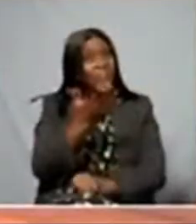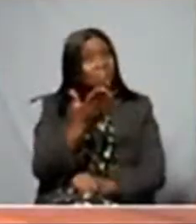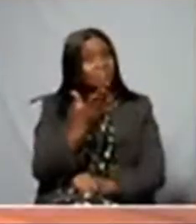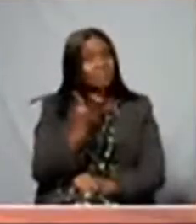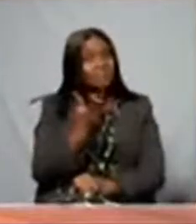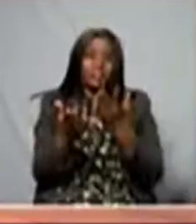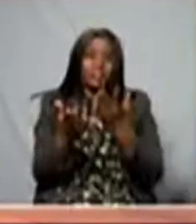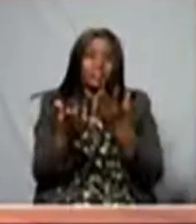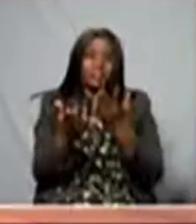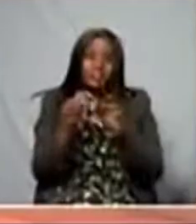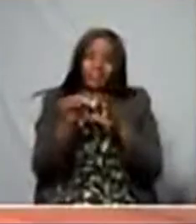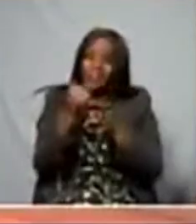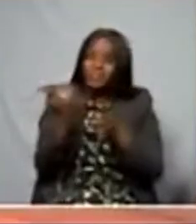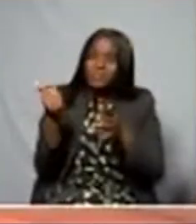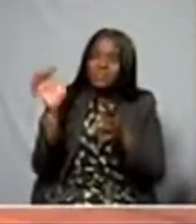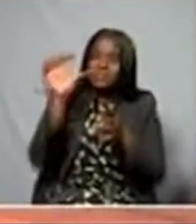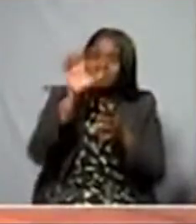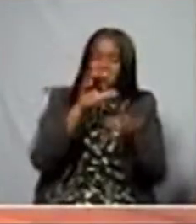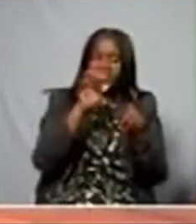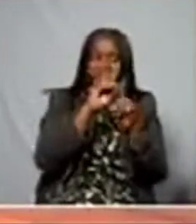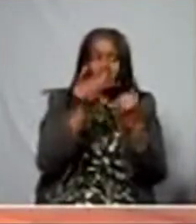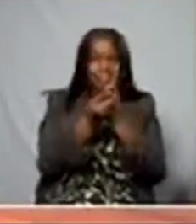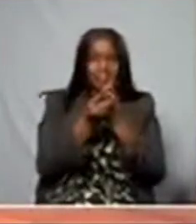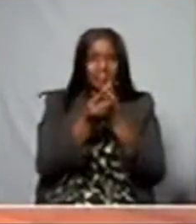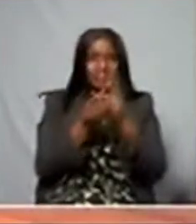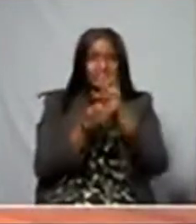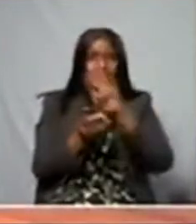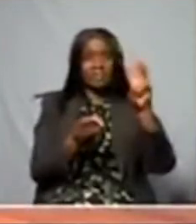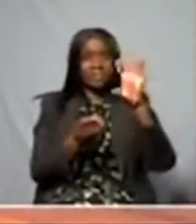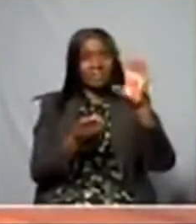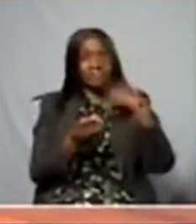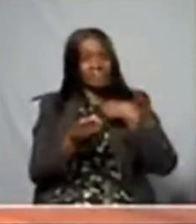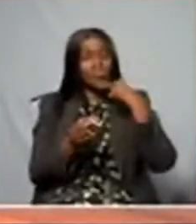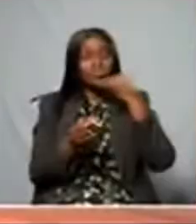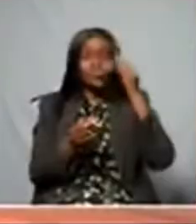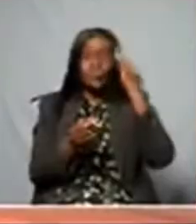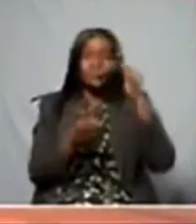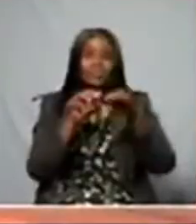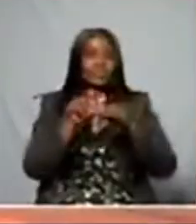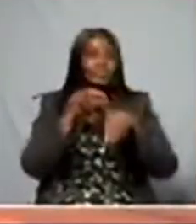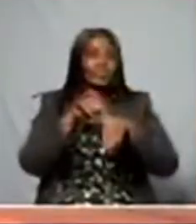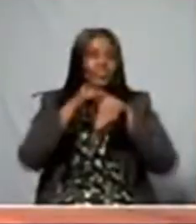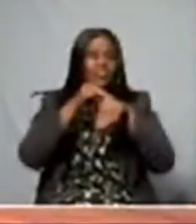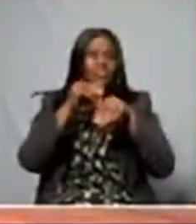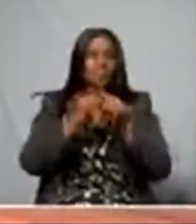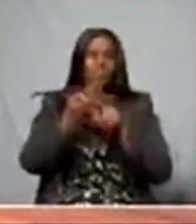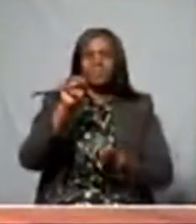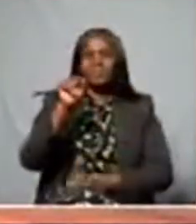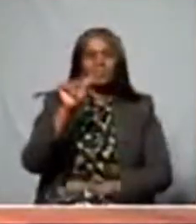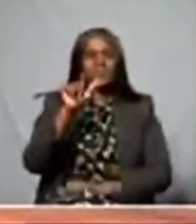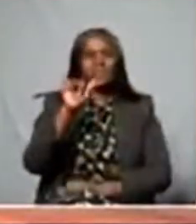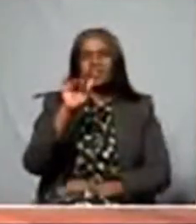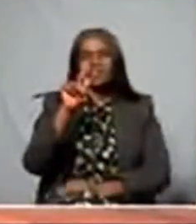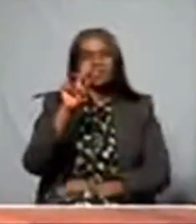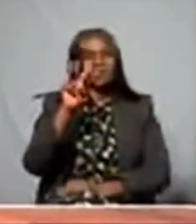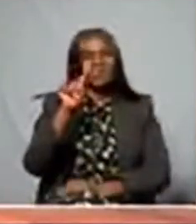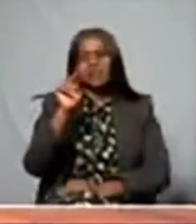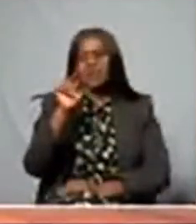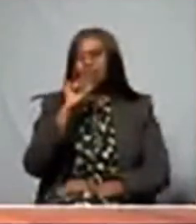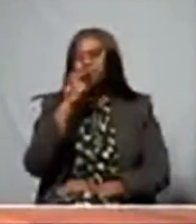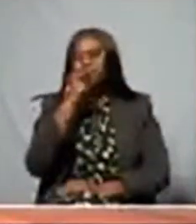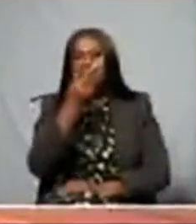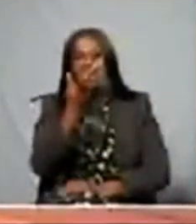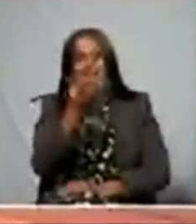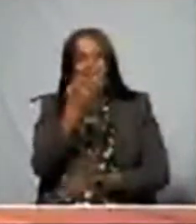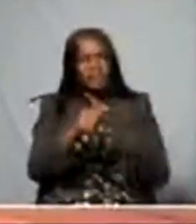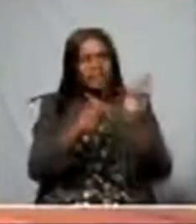If maybe other province, districts in the Western province, as in Mongo and Narikwara in particular, you are not on the ground. So